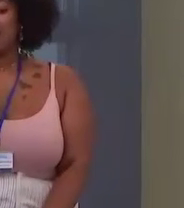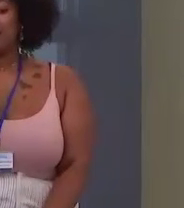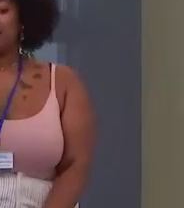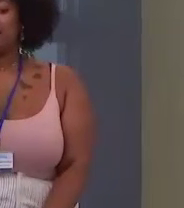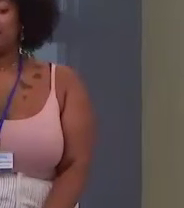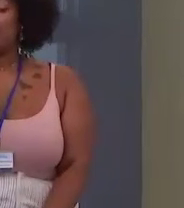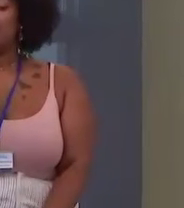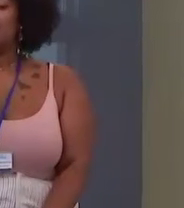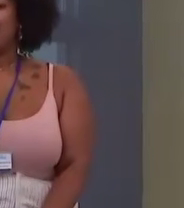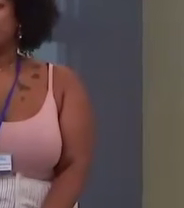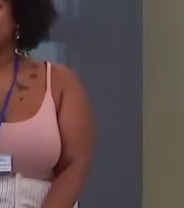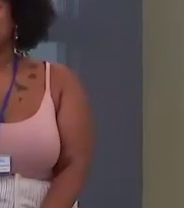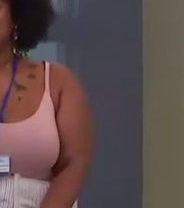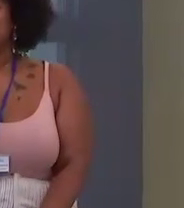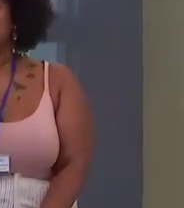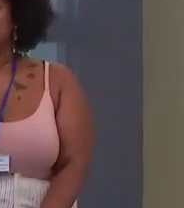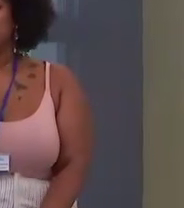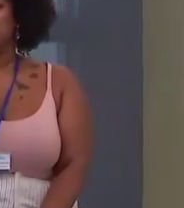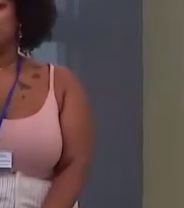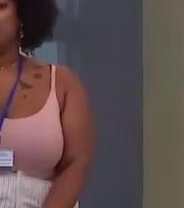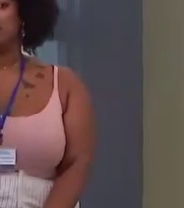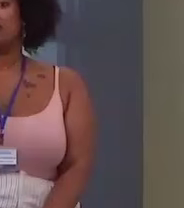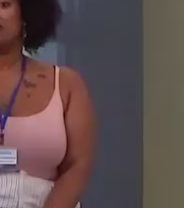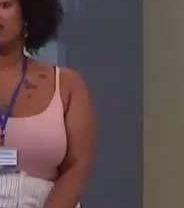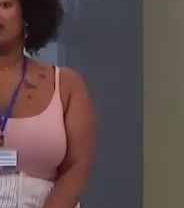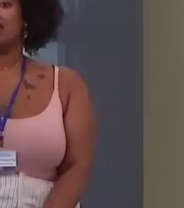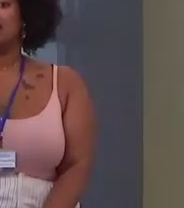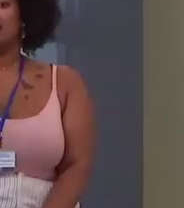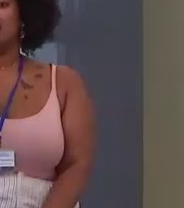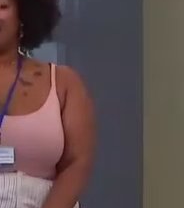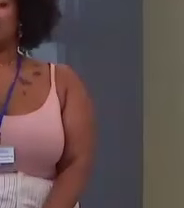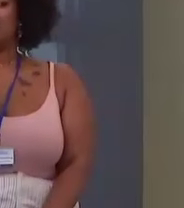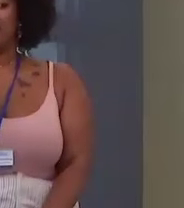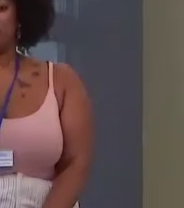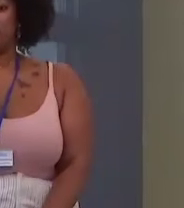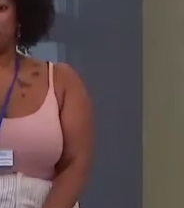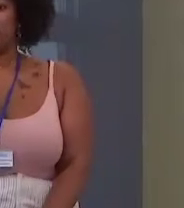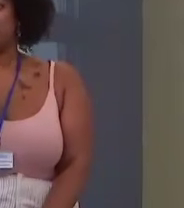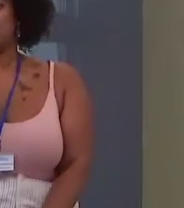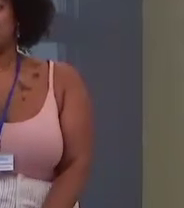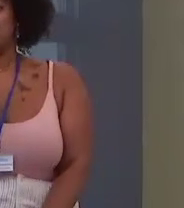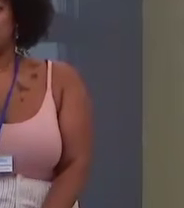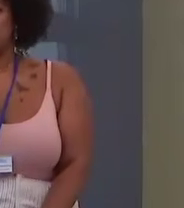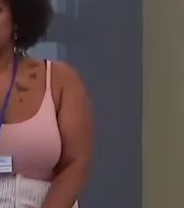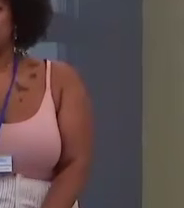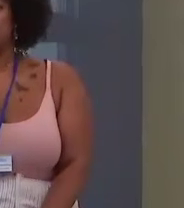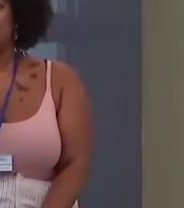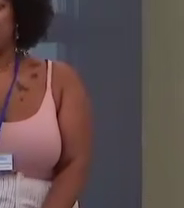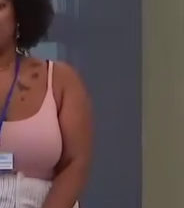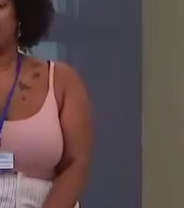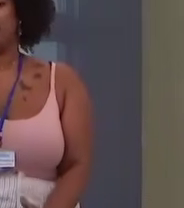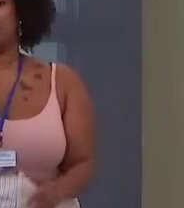it, some of it is attitude. If you go in feeling and acting like you're a burden to this